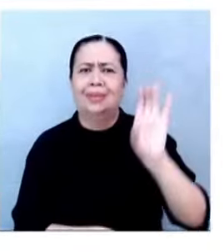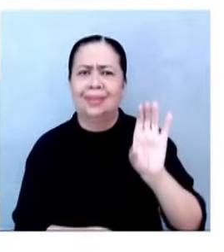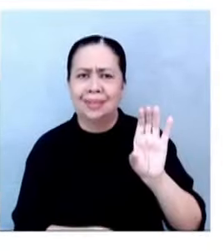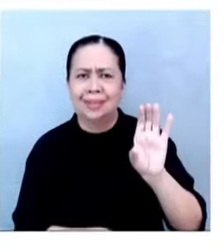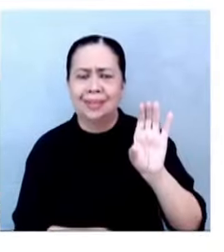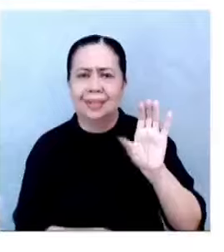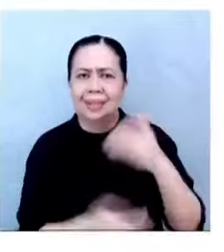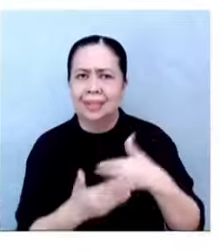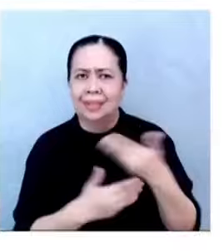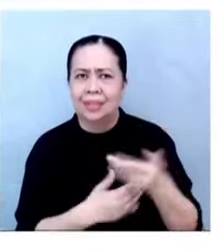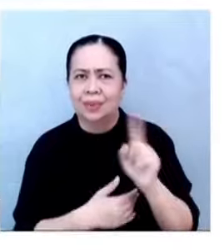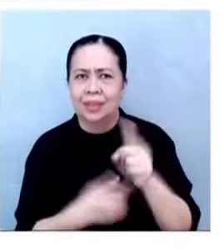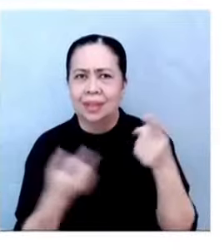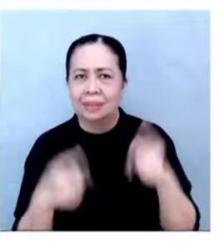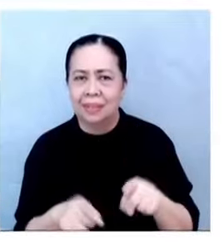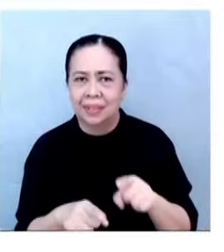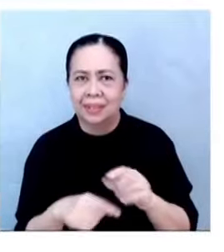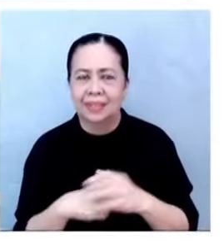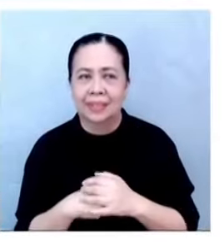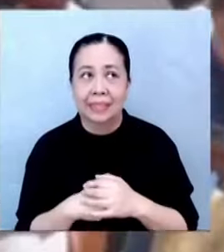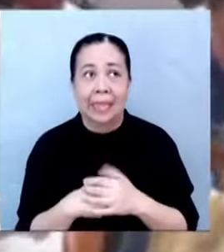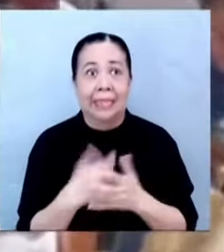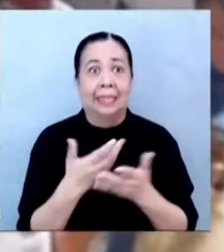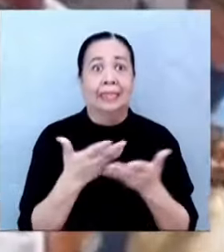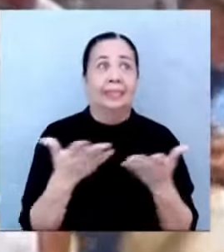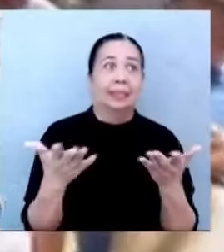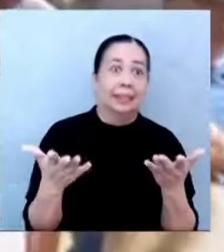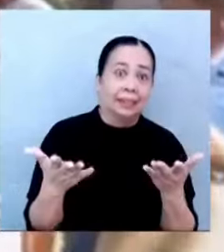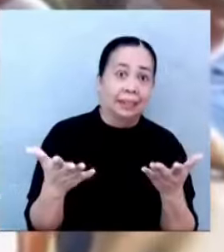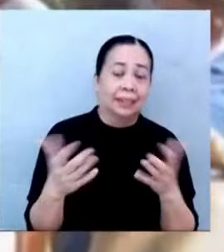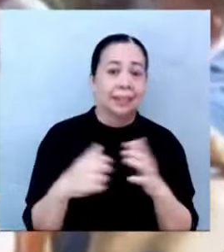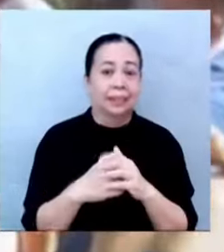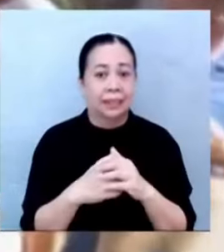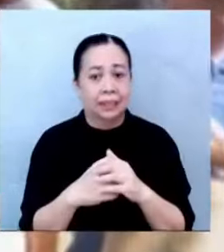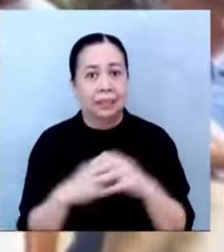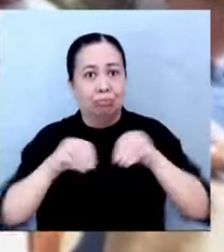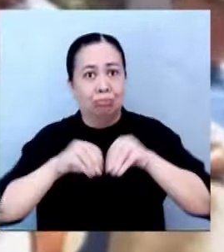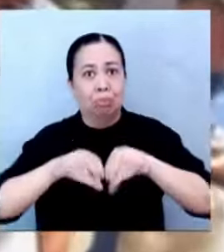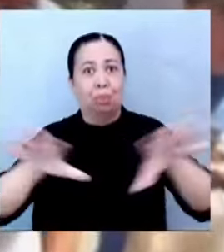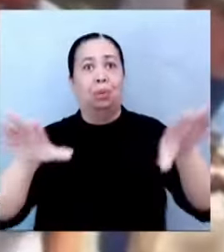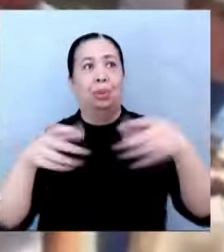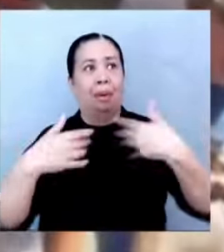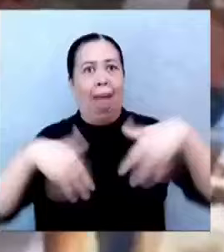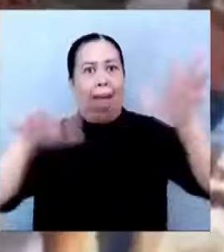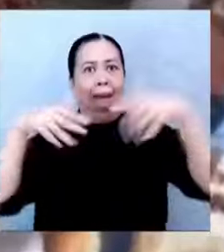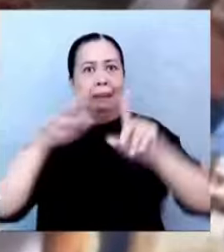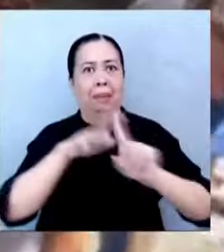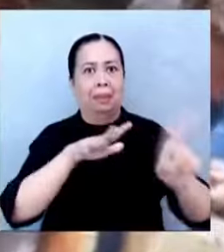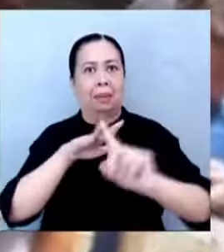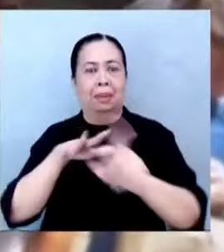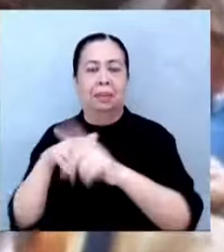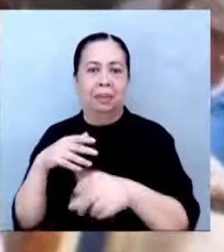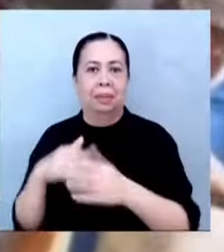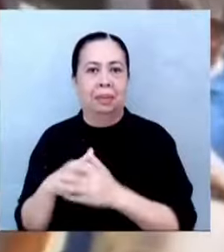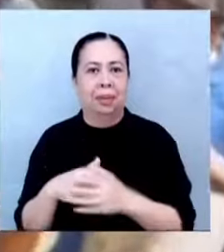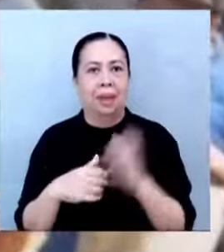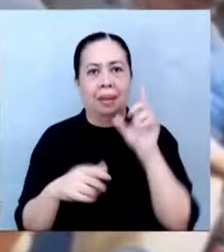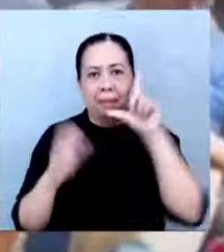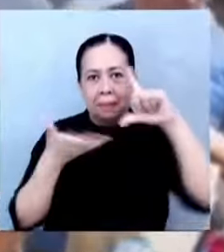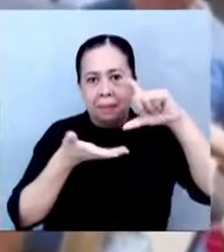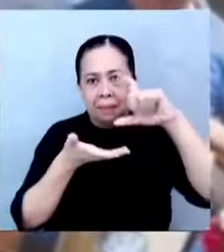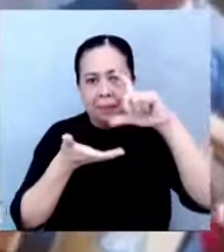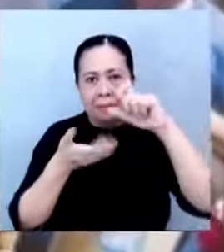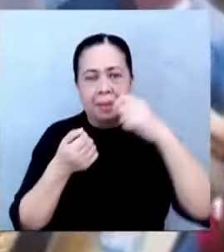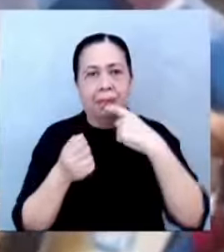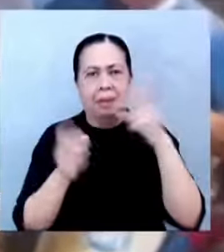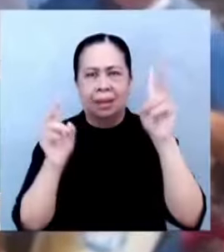then? They basically dispersed, Carmina. We have got pictures of the residents actually boarding down